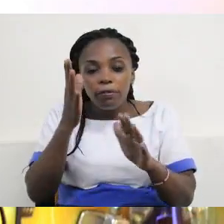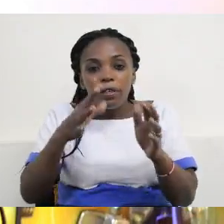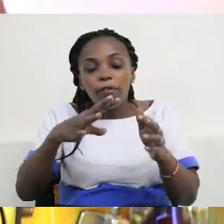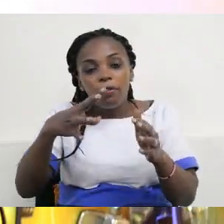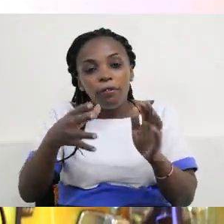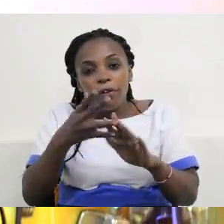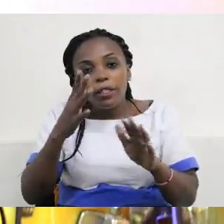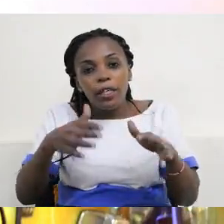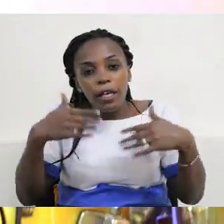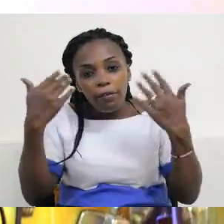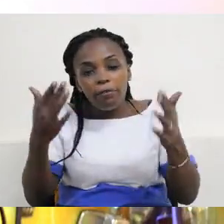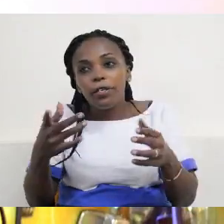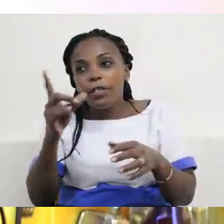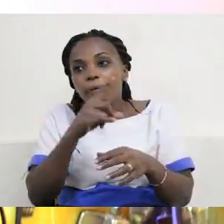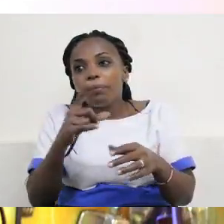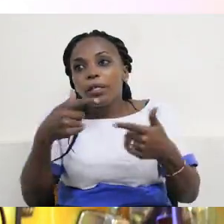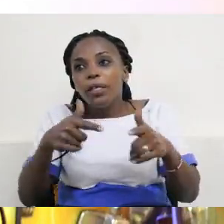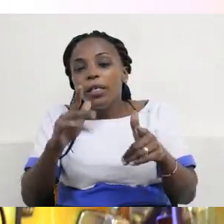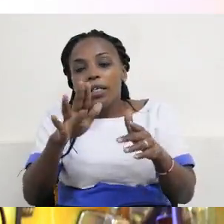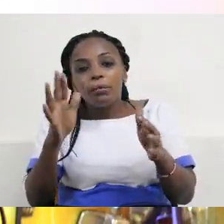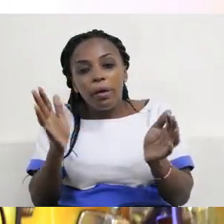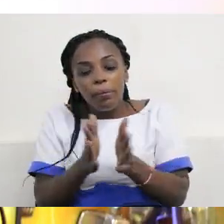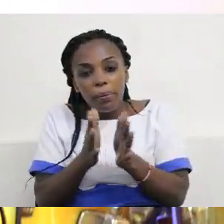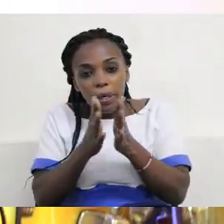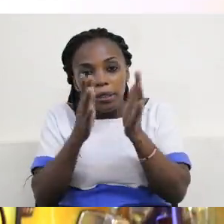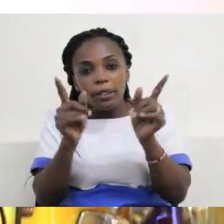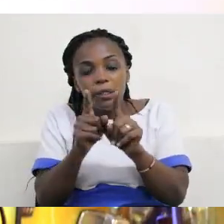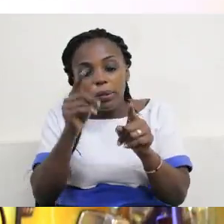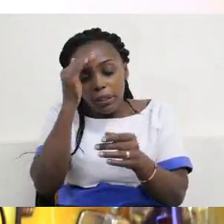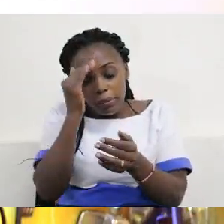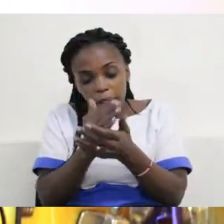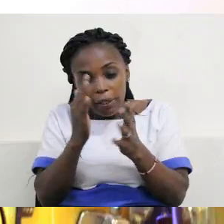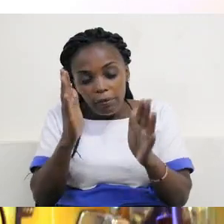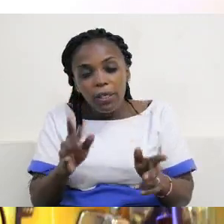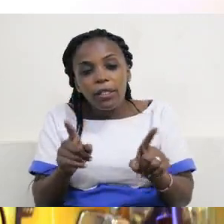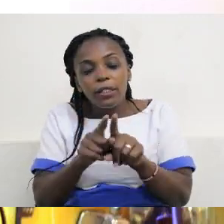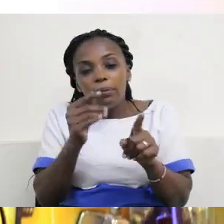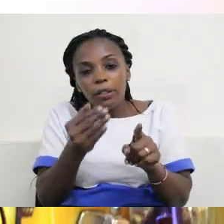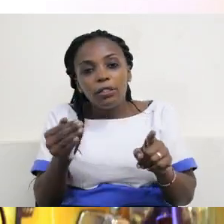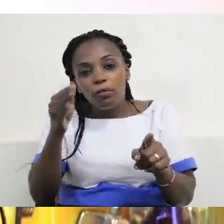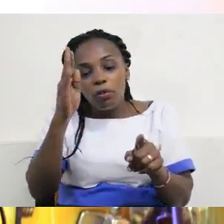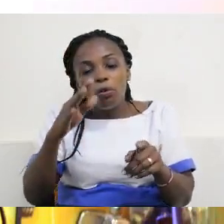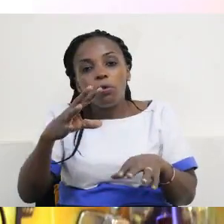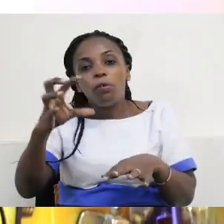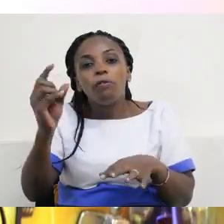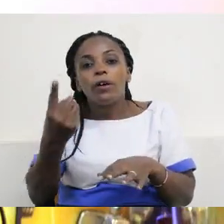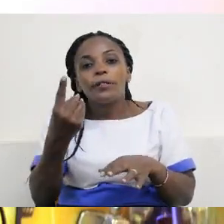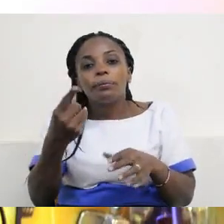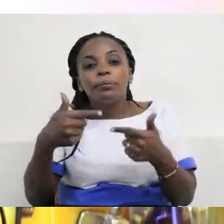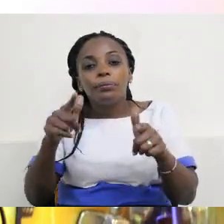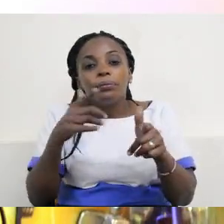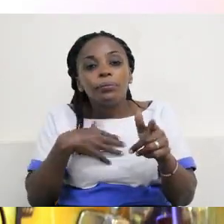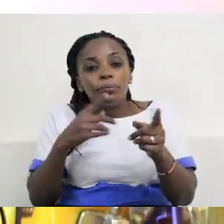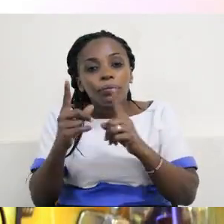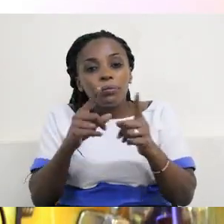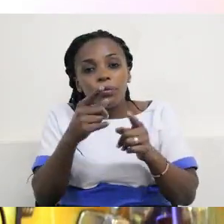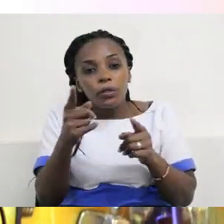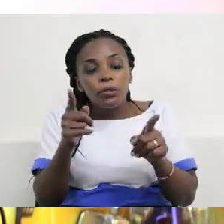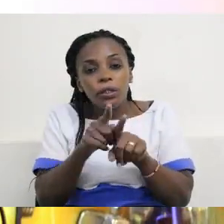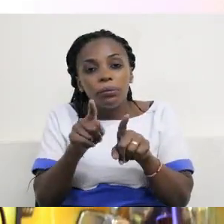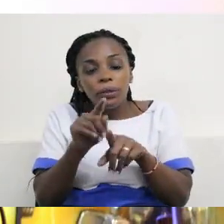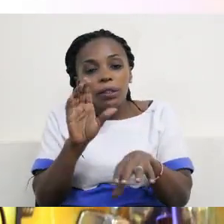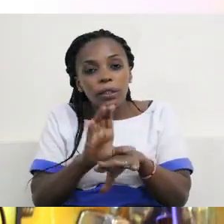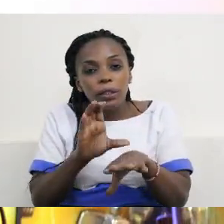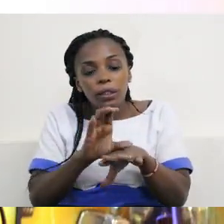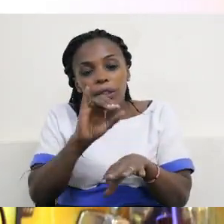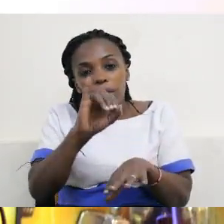Any day, let your praise as a believer, as a child of God, always go first. Allow me to speak to you as a church